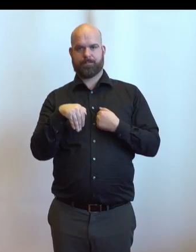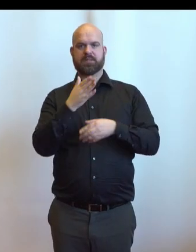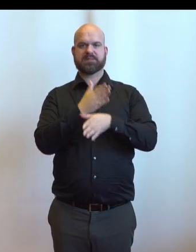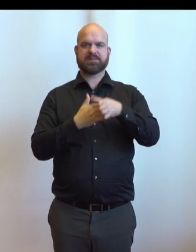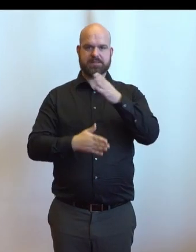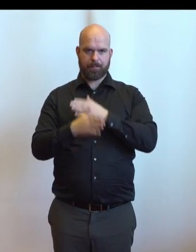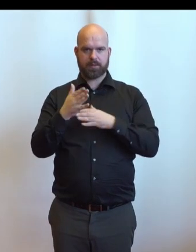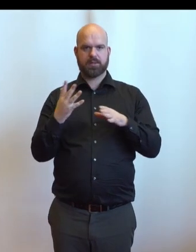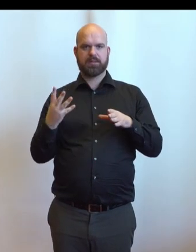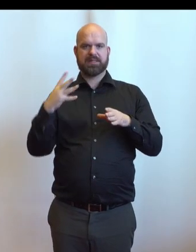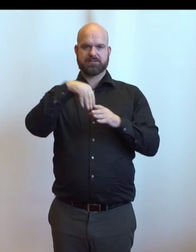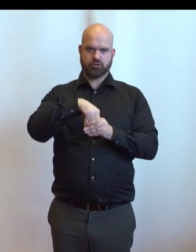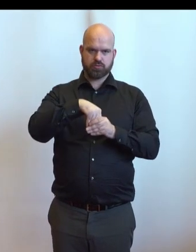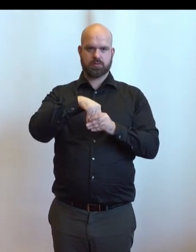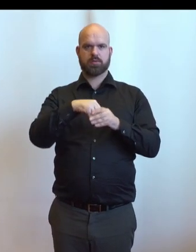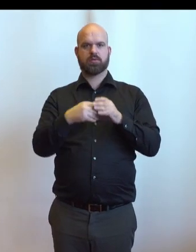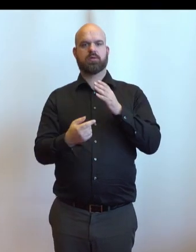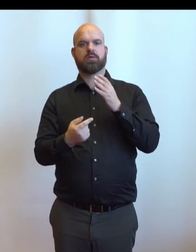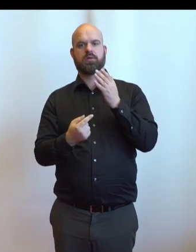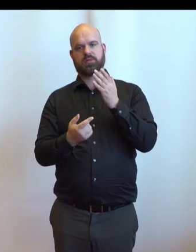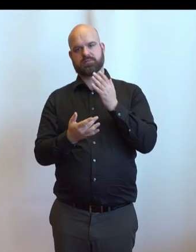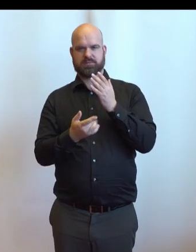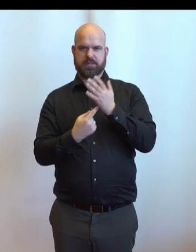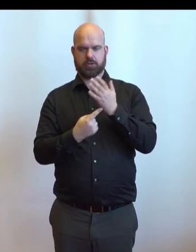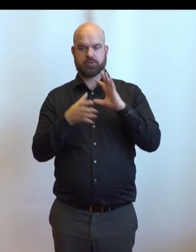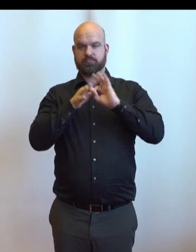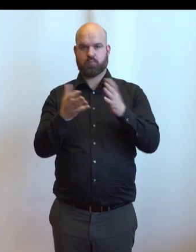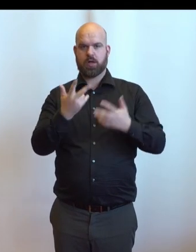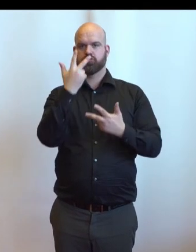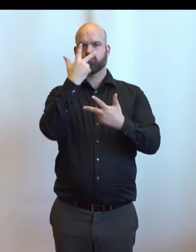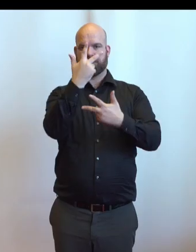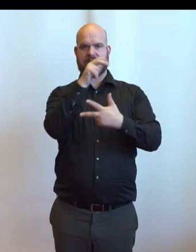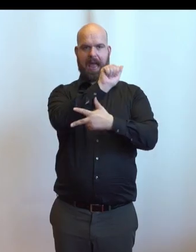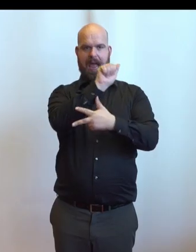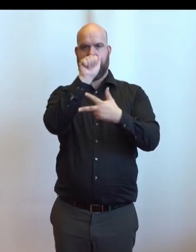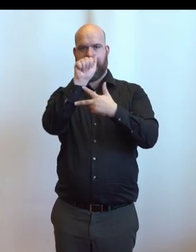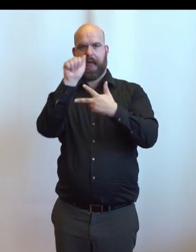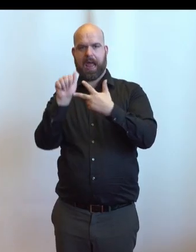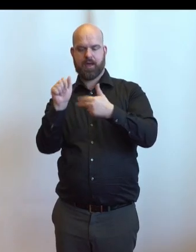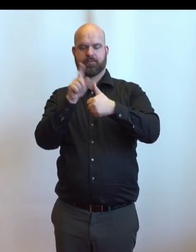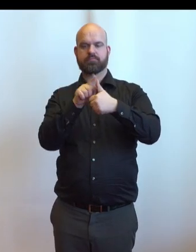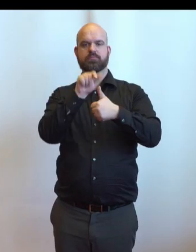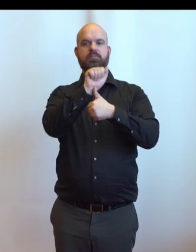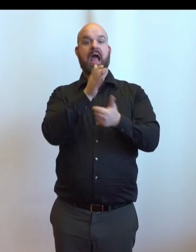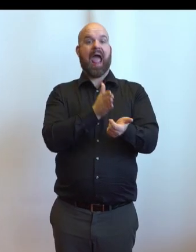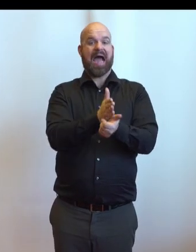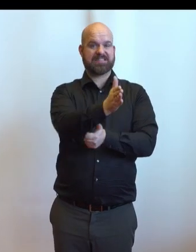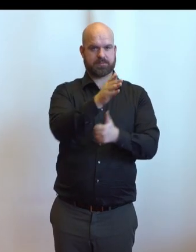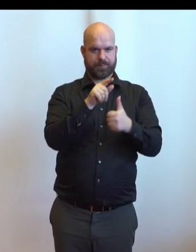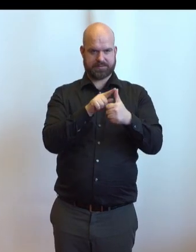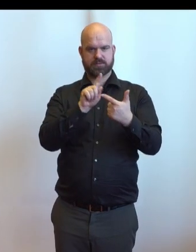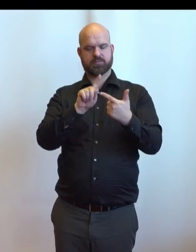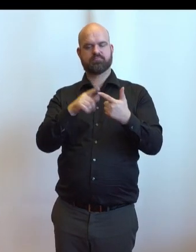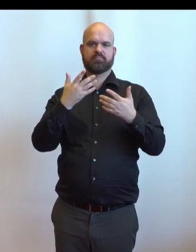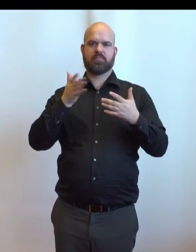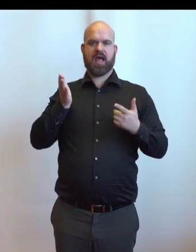the 3 A's, standing for accessibility, attitude, and accommodation. Basically, I'm going to speak